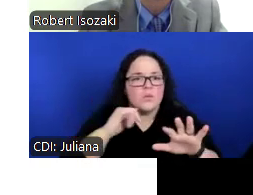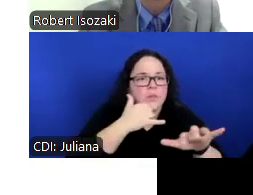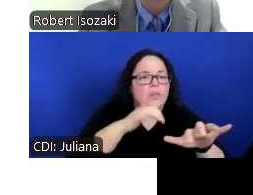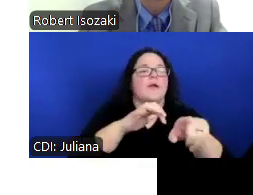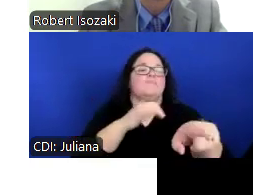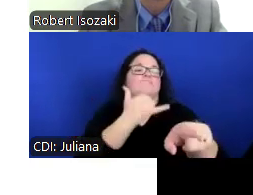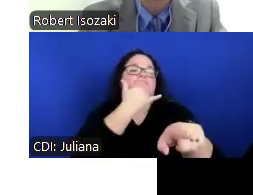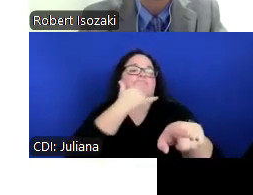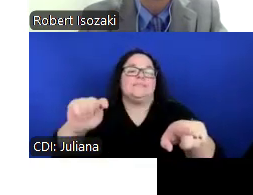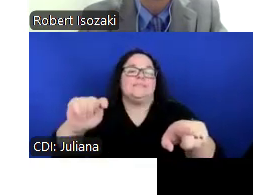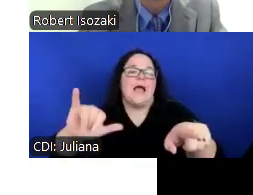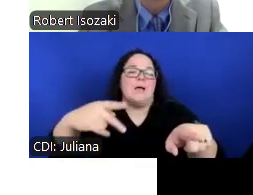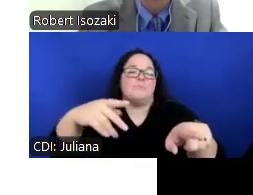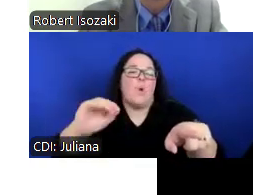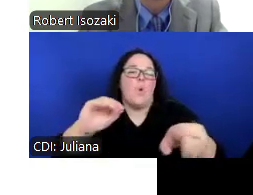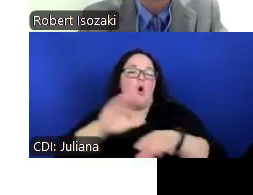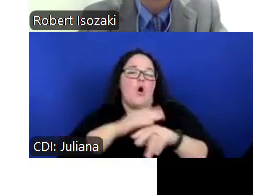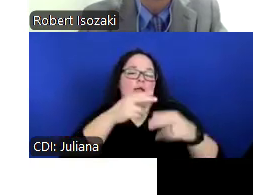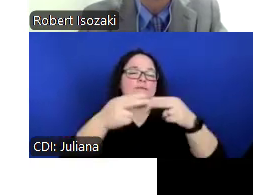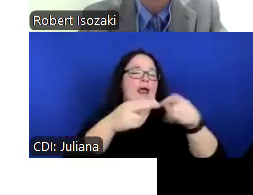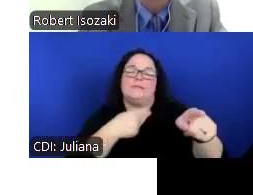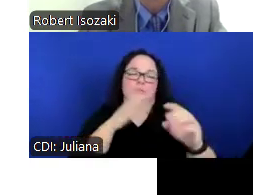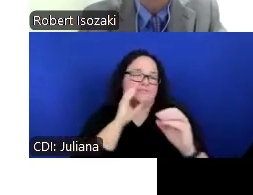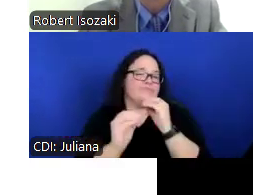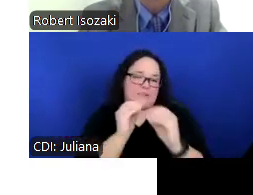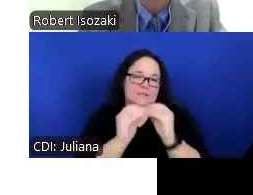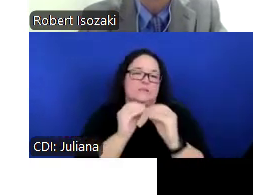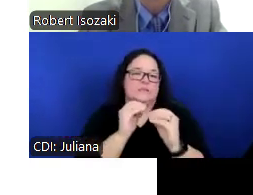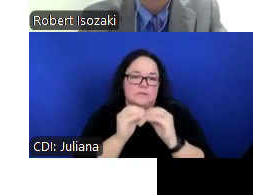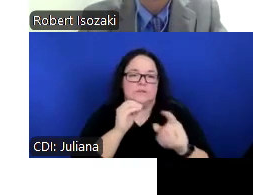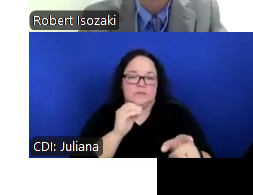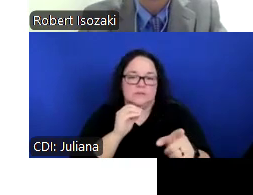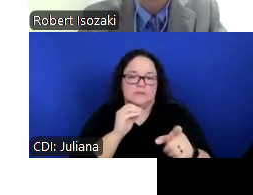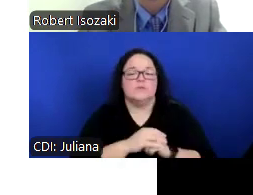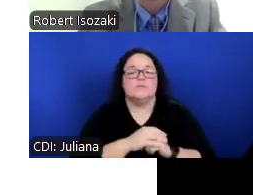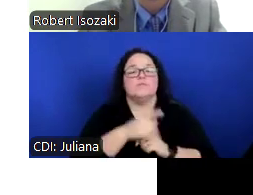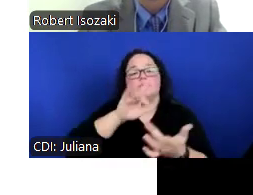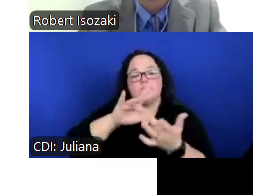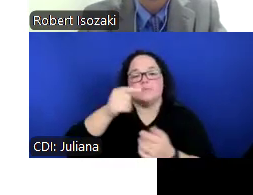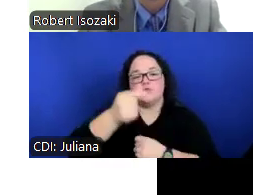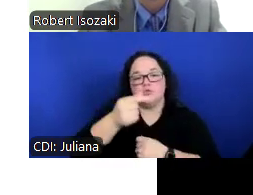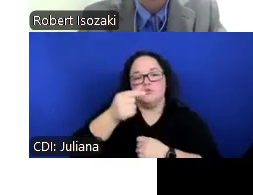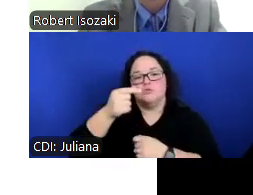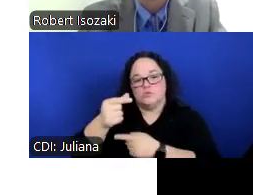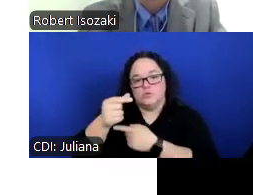chat. So it should have an extra G on there. So G Guidetti,